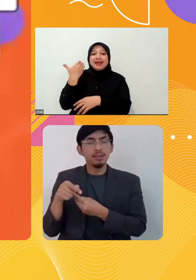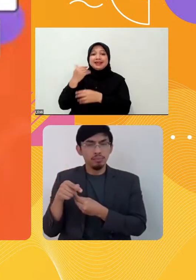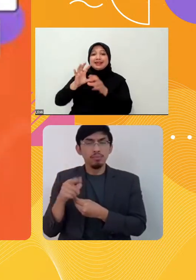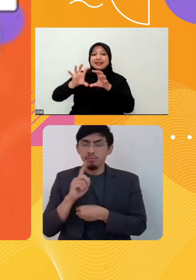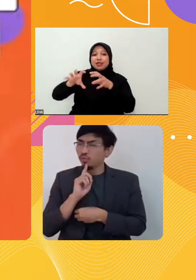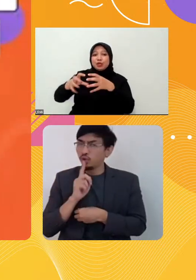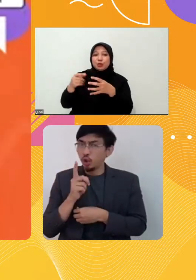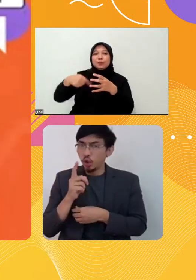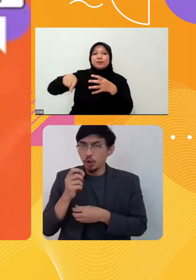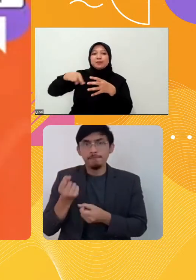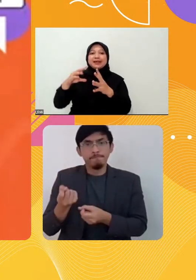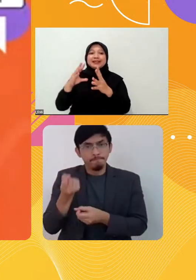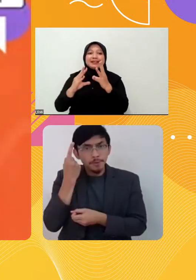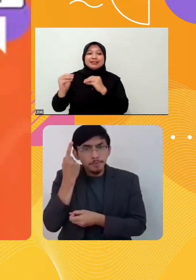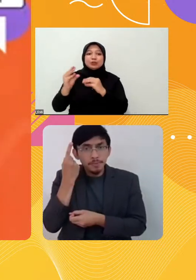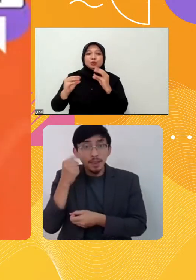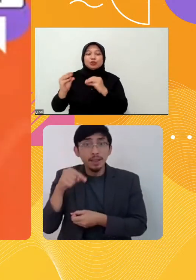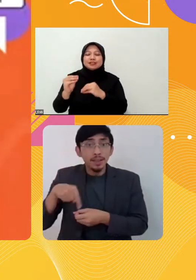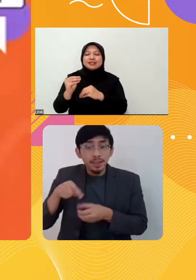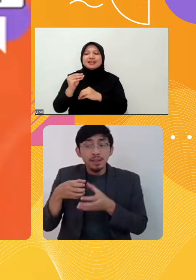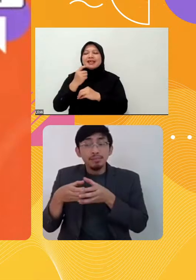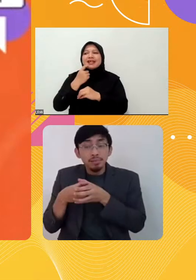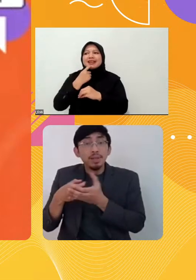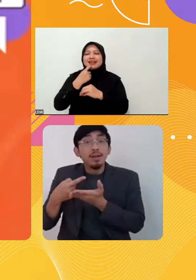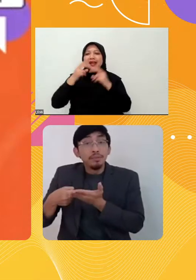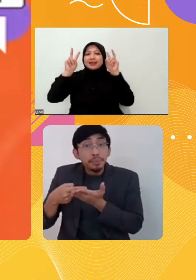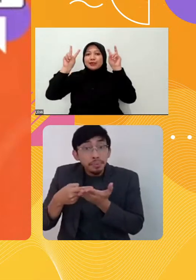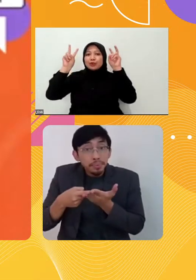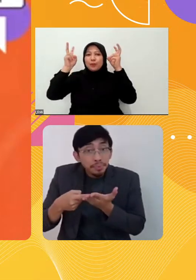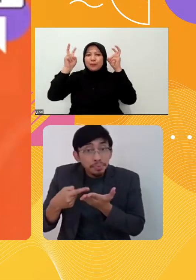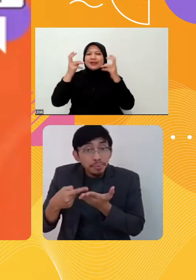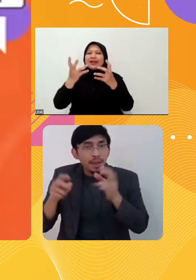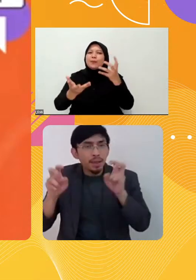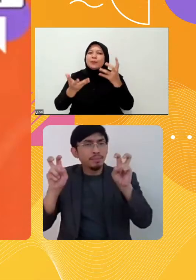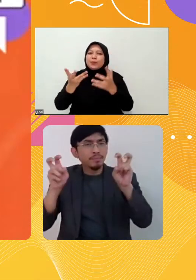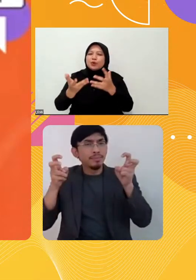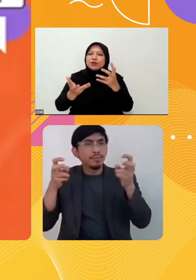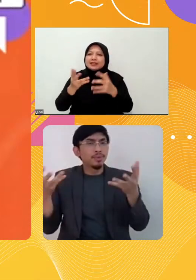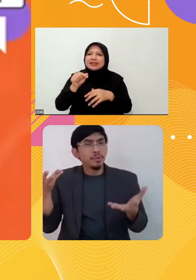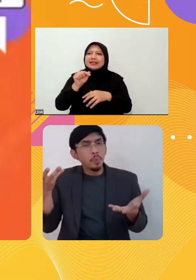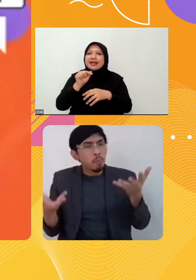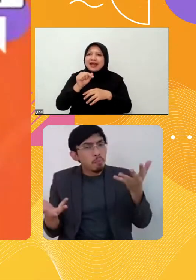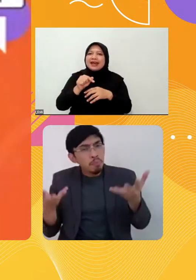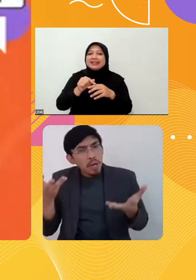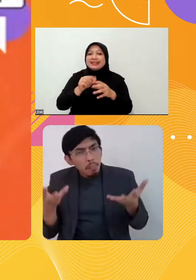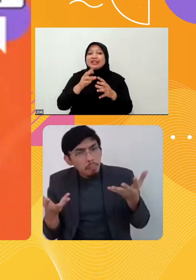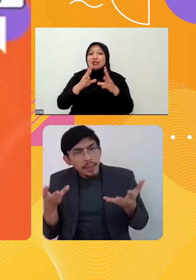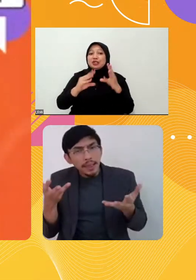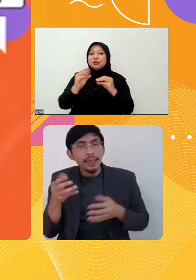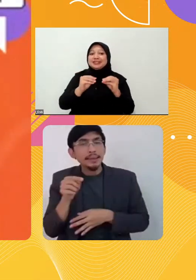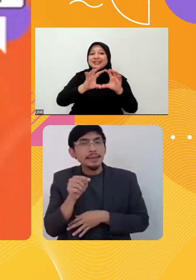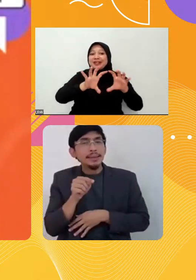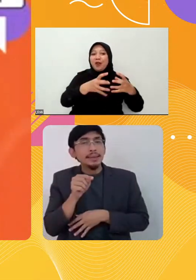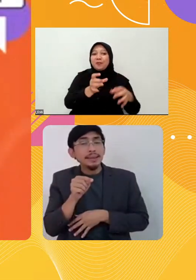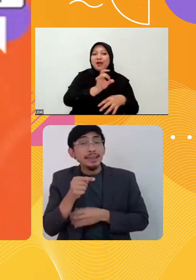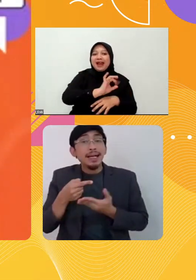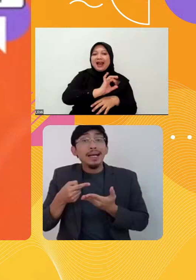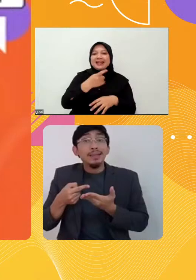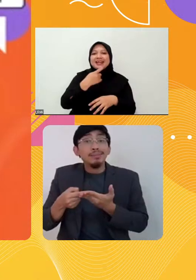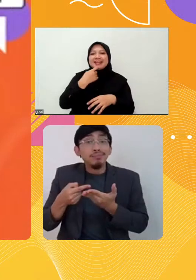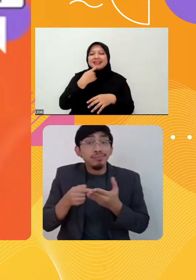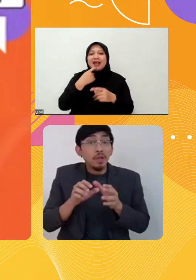about the topics that maybe discussed in other groups. It's about the risk communications and